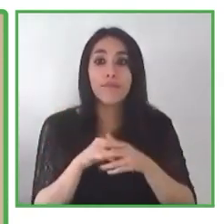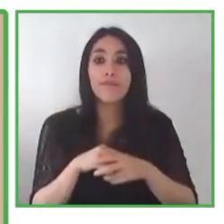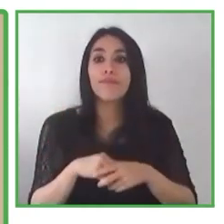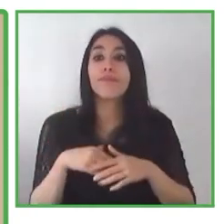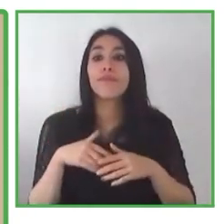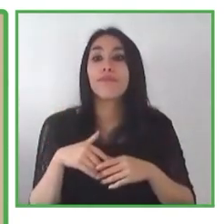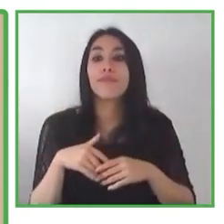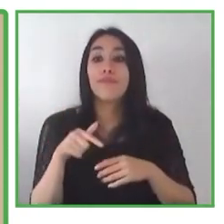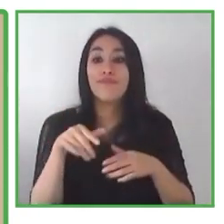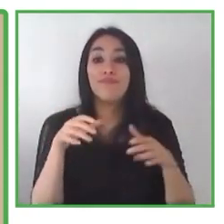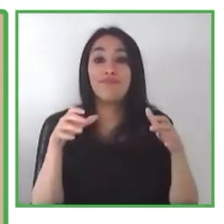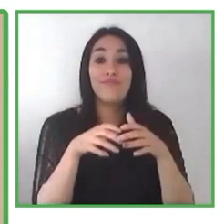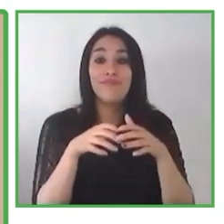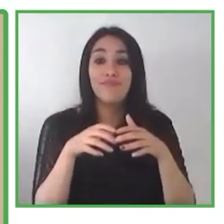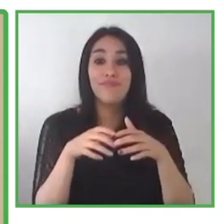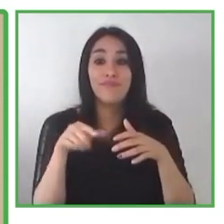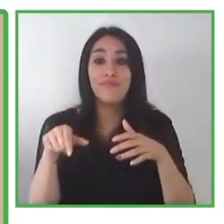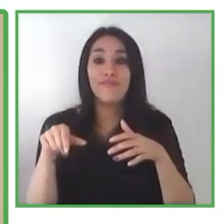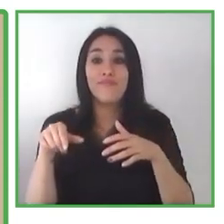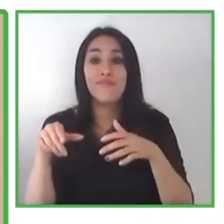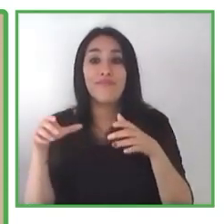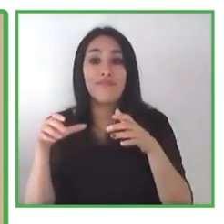Considering that tourism is a really